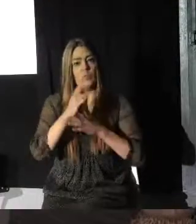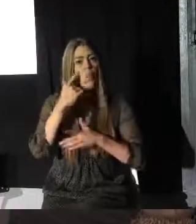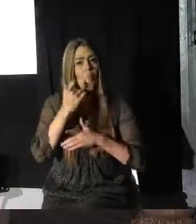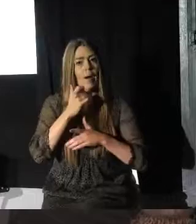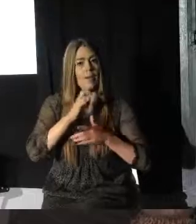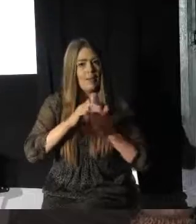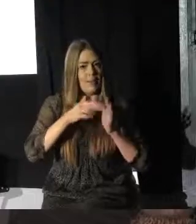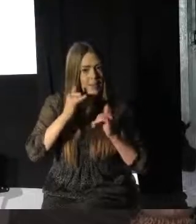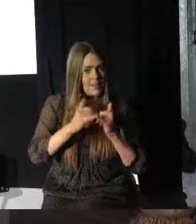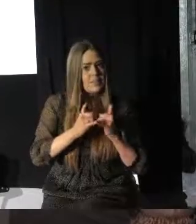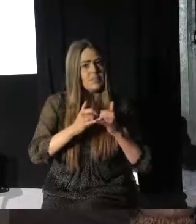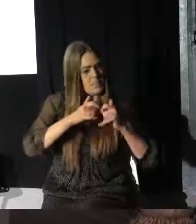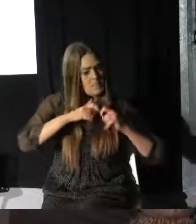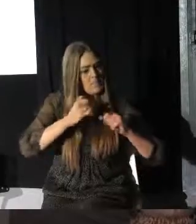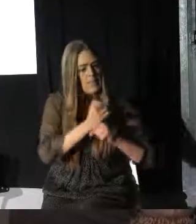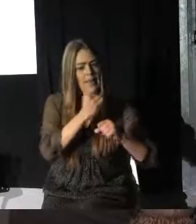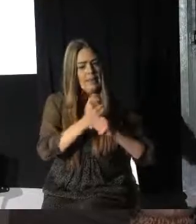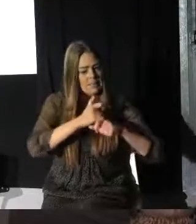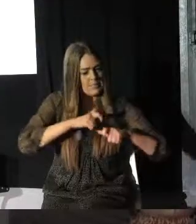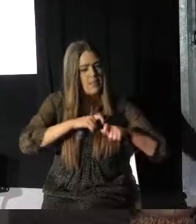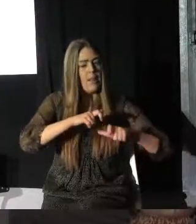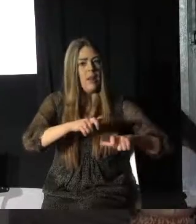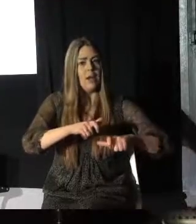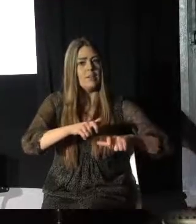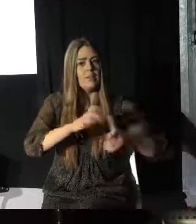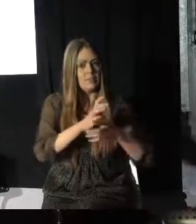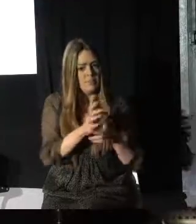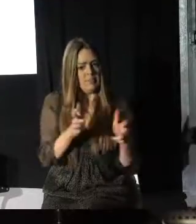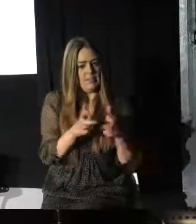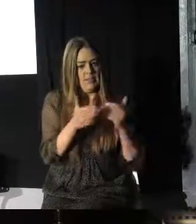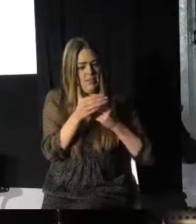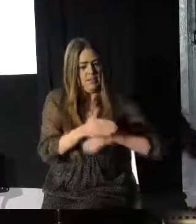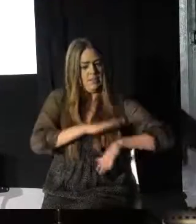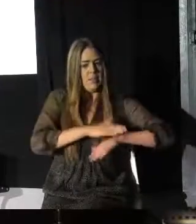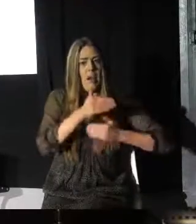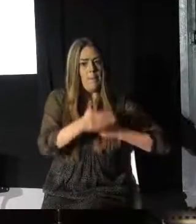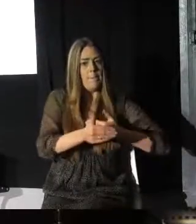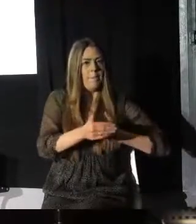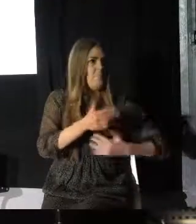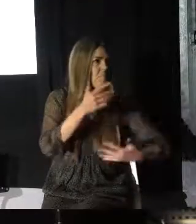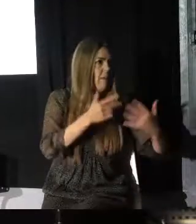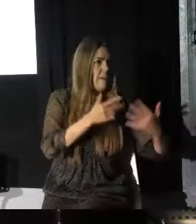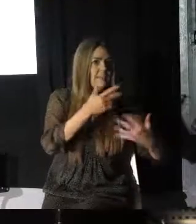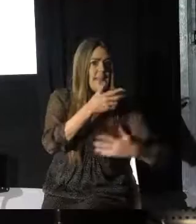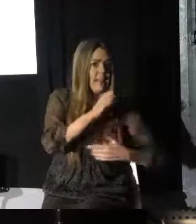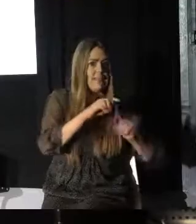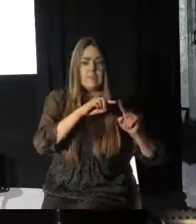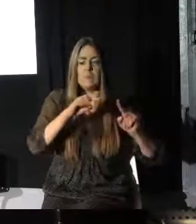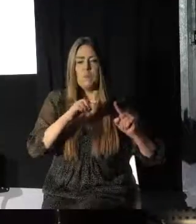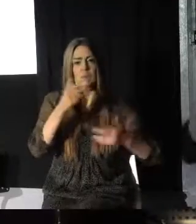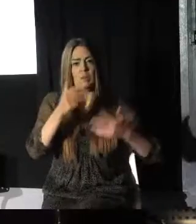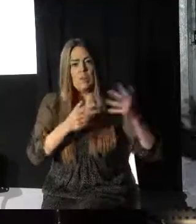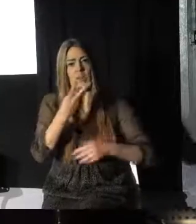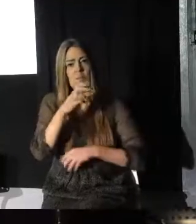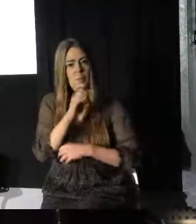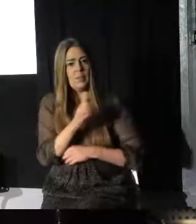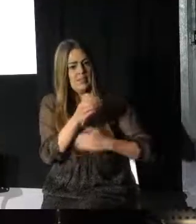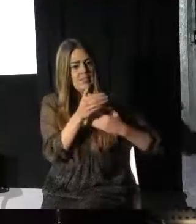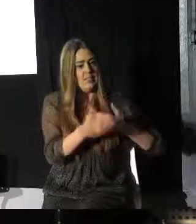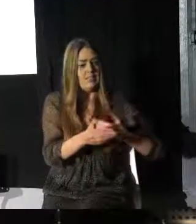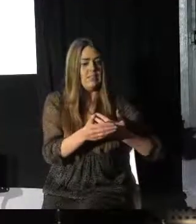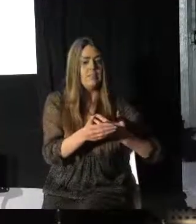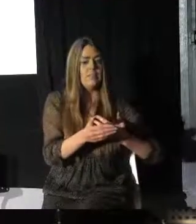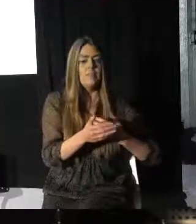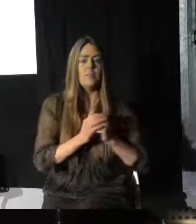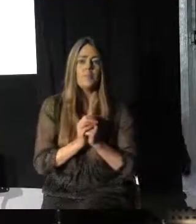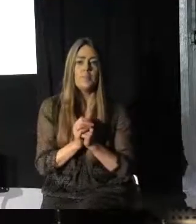to last in quite a tight time window between, let's say, the 1880s and the 1920s. It's a sort of proto-fascist history,